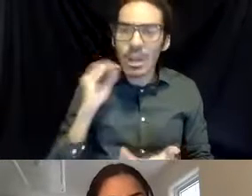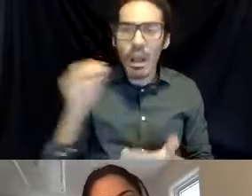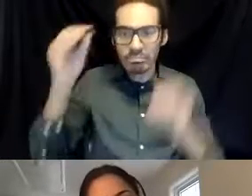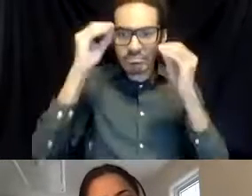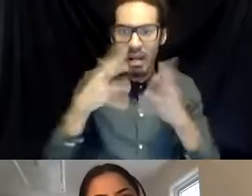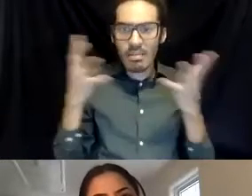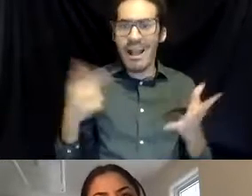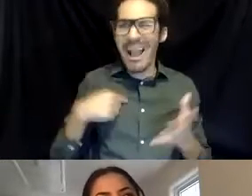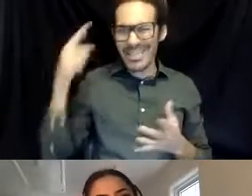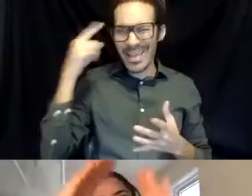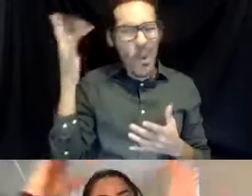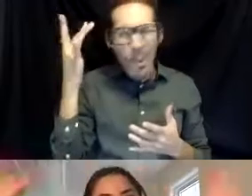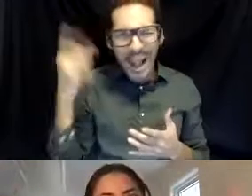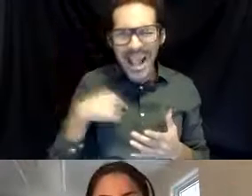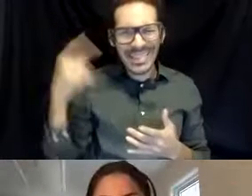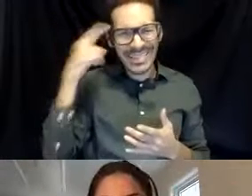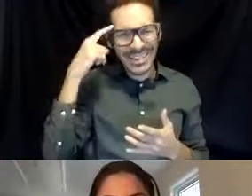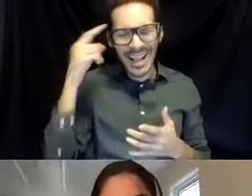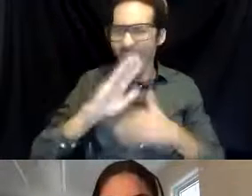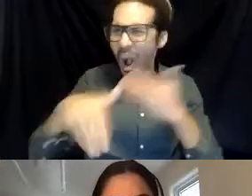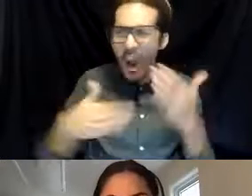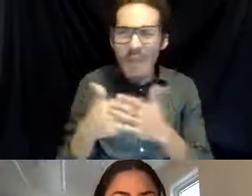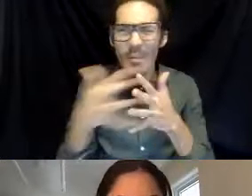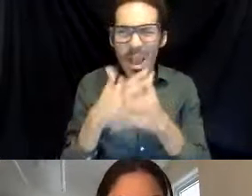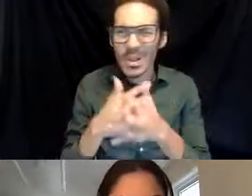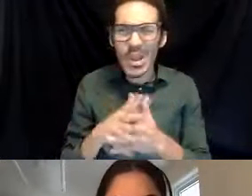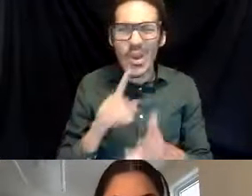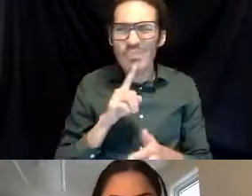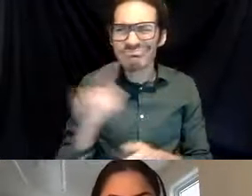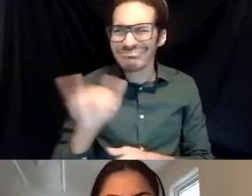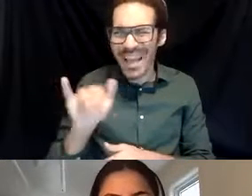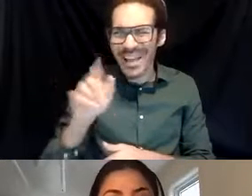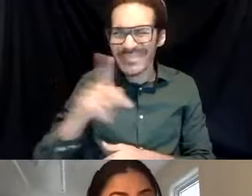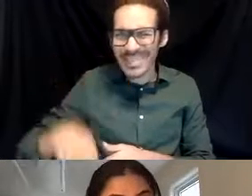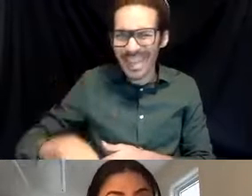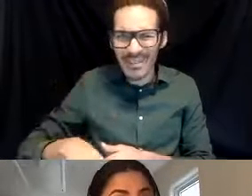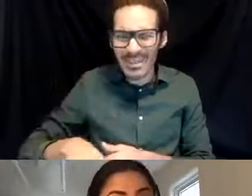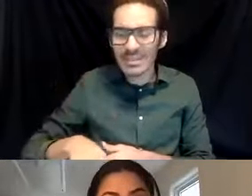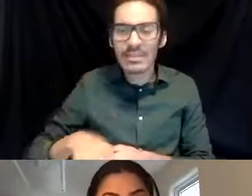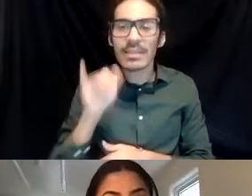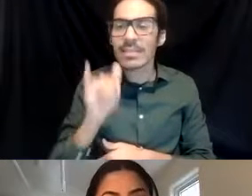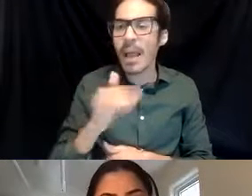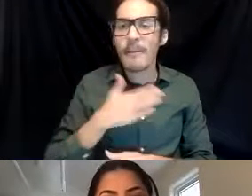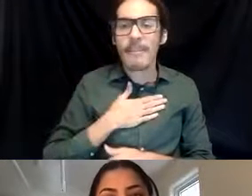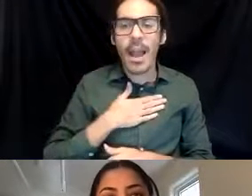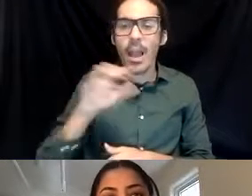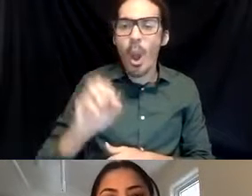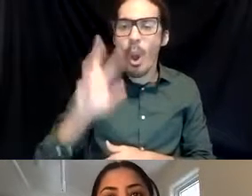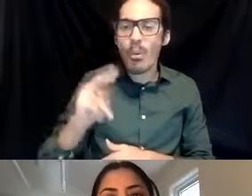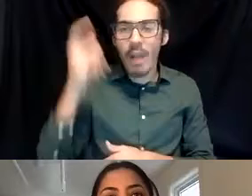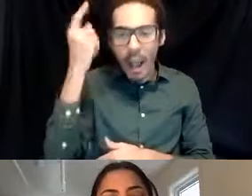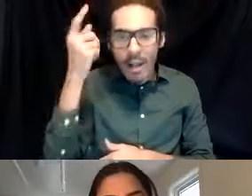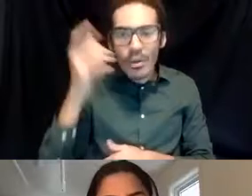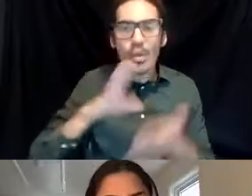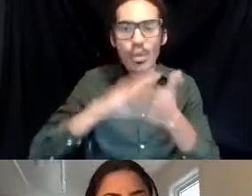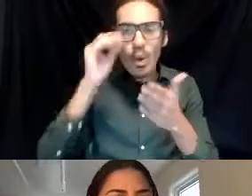myself, why did I think that all of America is going to be like Philadelphia? That was just my own understanding and learning of